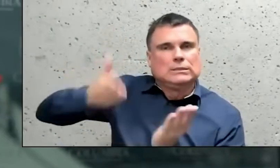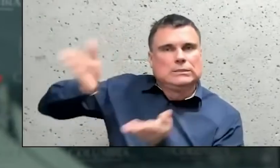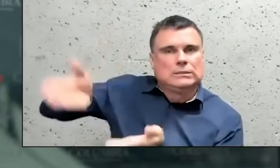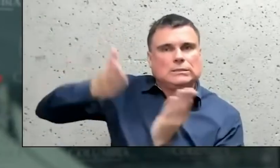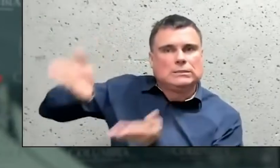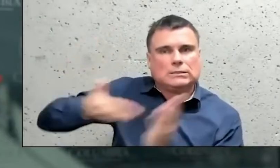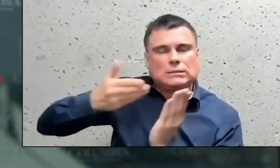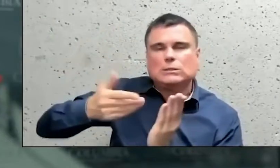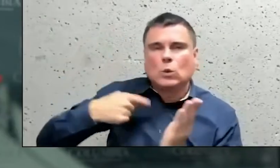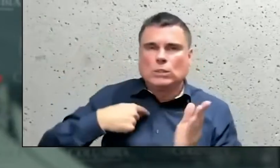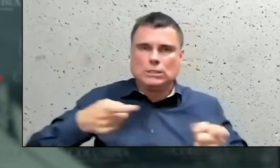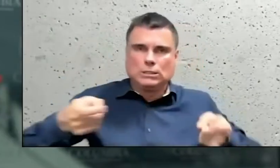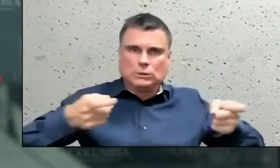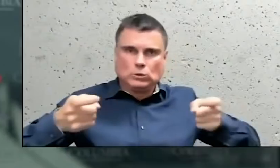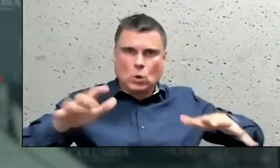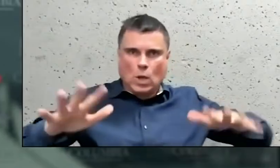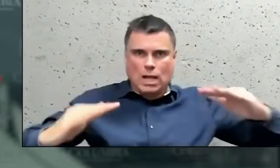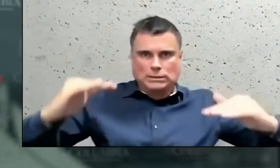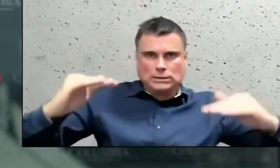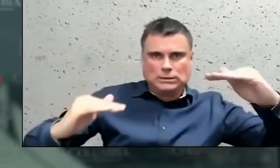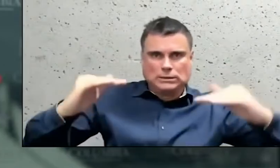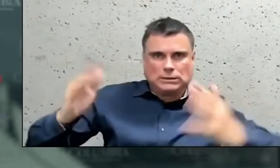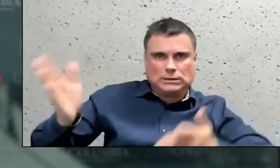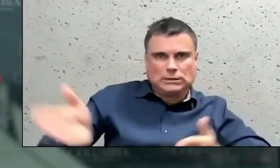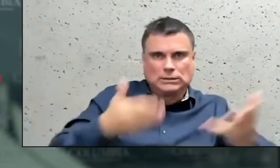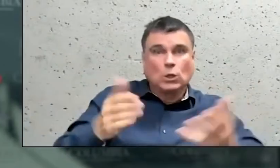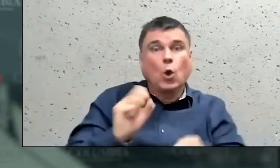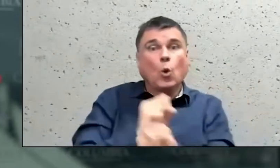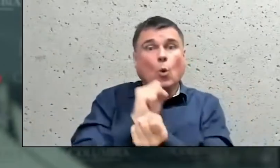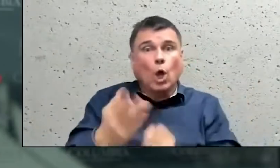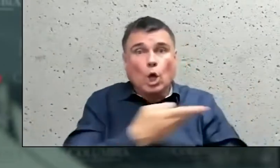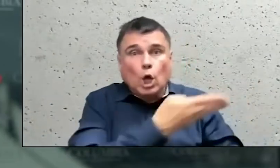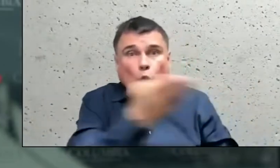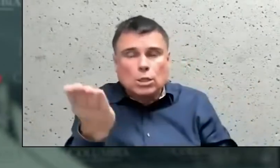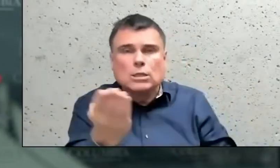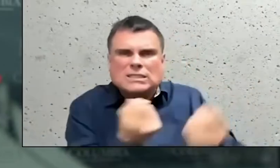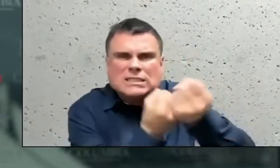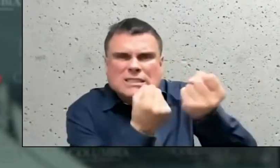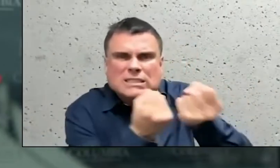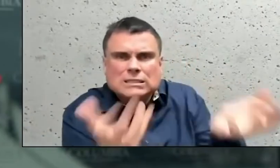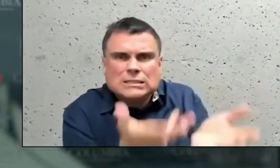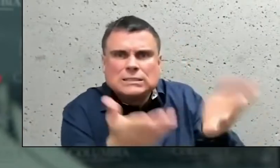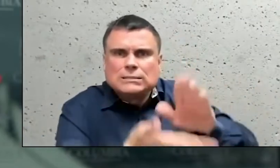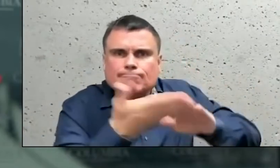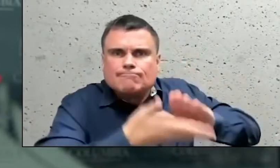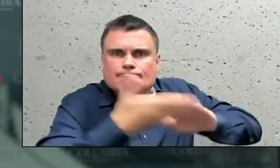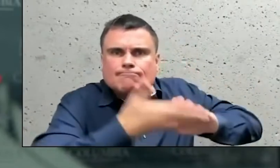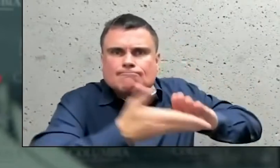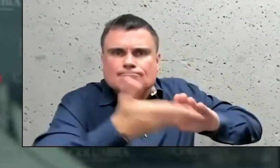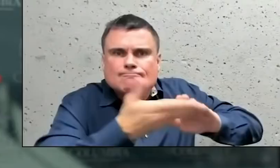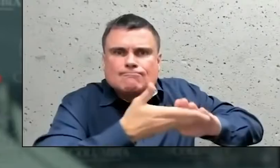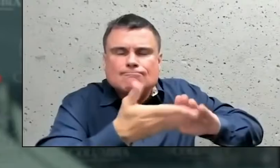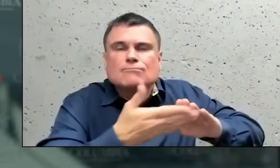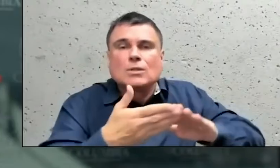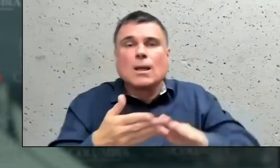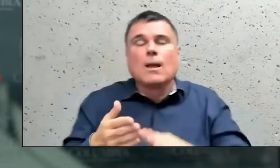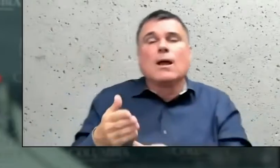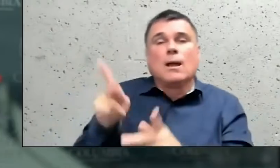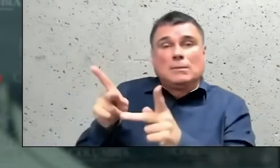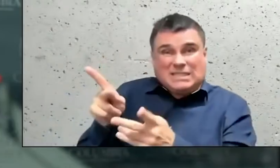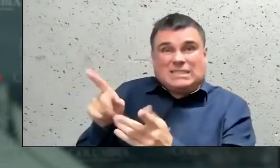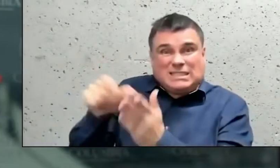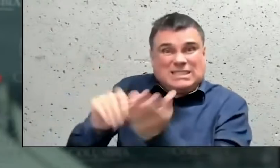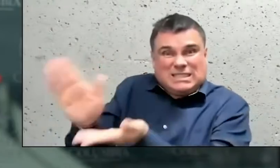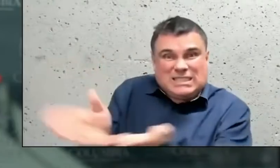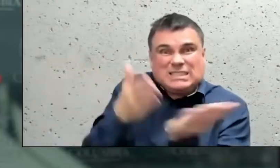our healthcare workers are able to support people in these very challenging times, and why these actions are necessary, and why